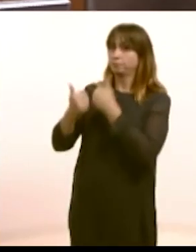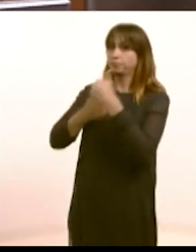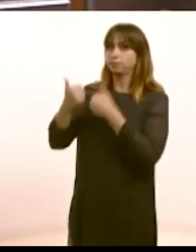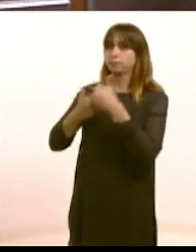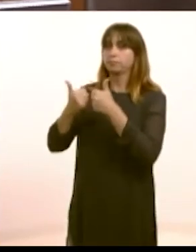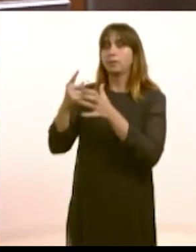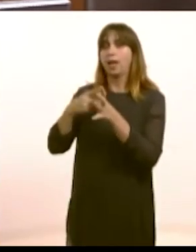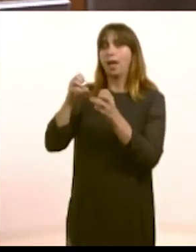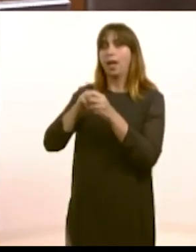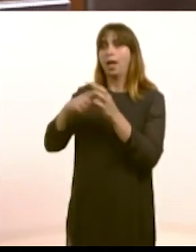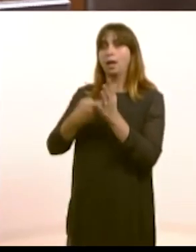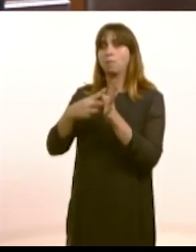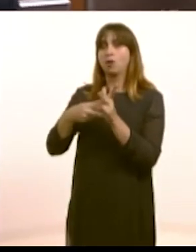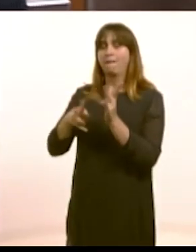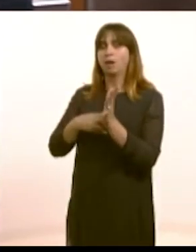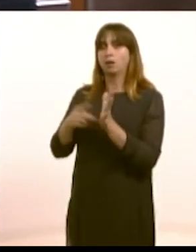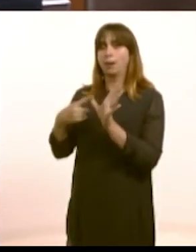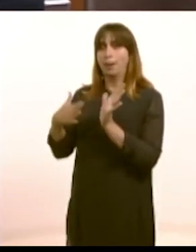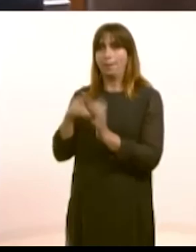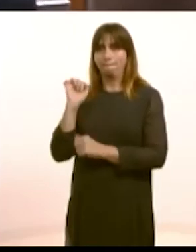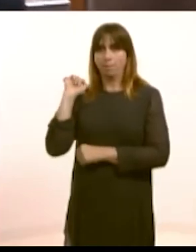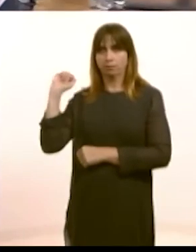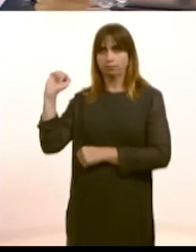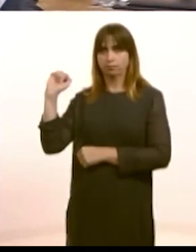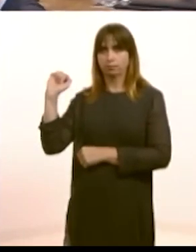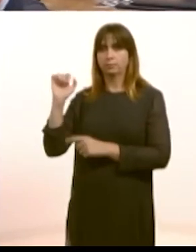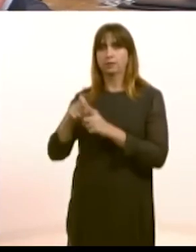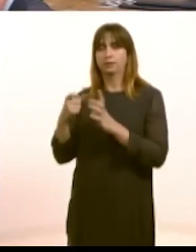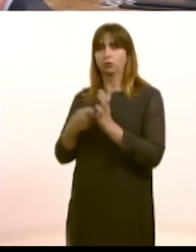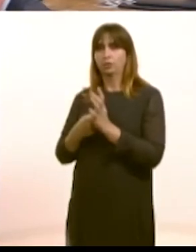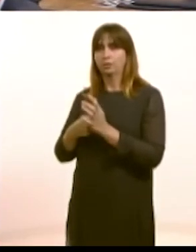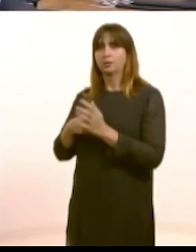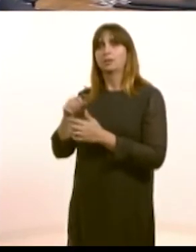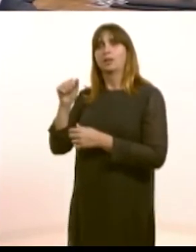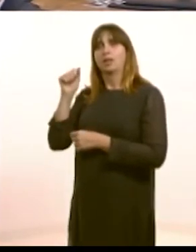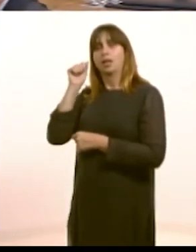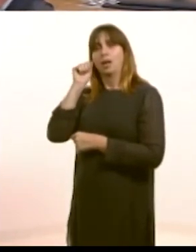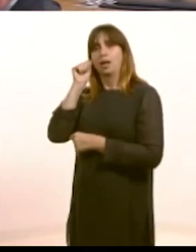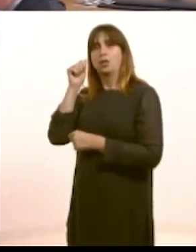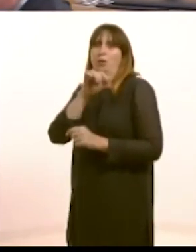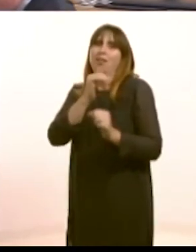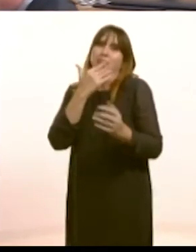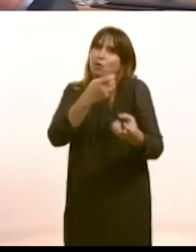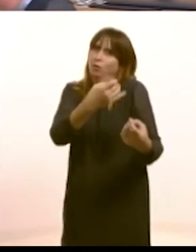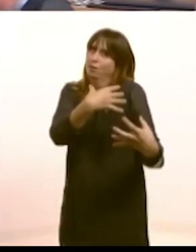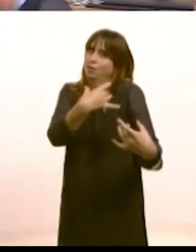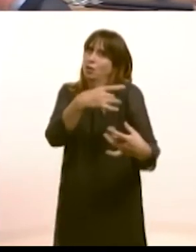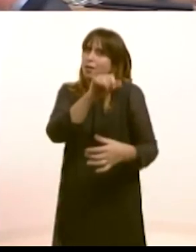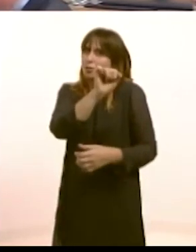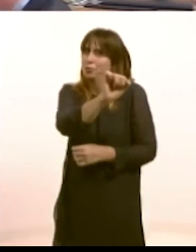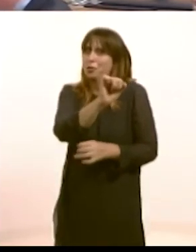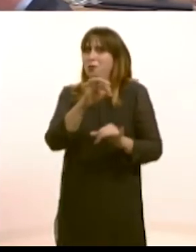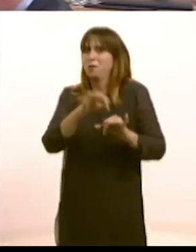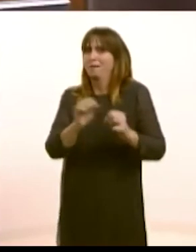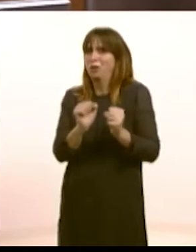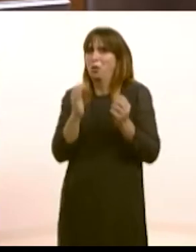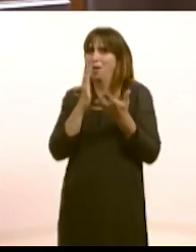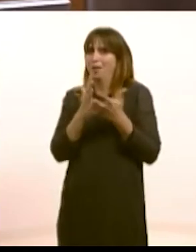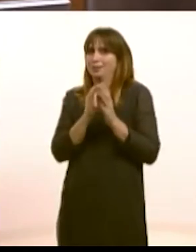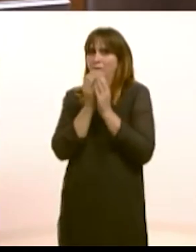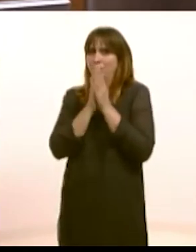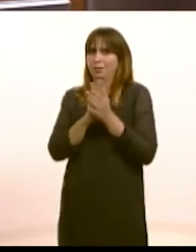that harmony will reign in his household this evening, what he has revealed to us in terms of the information. But he's right. The challenge that faces us in